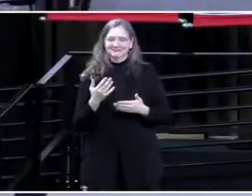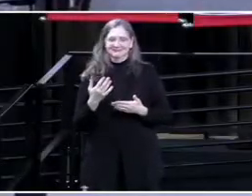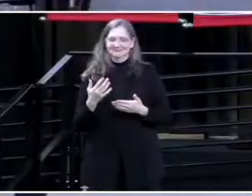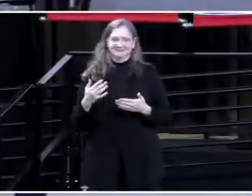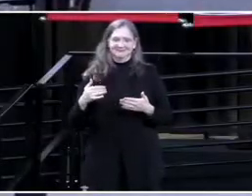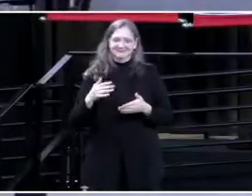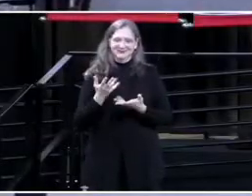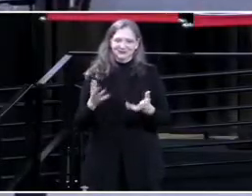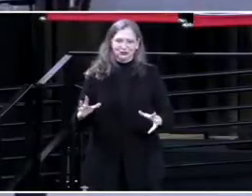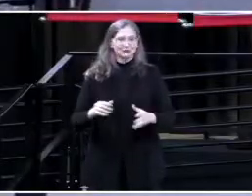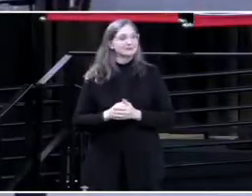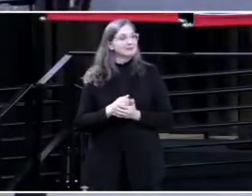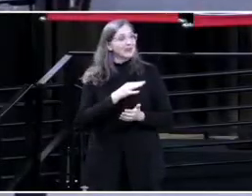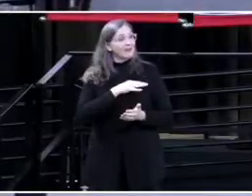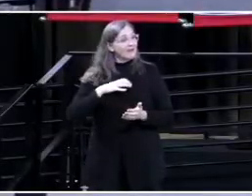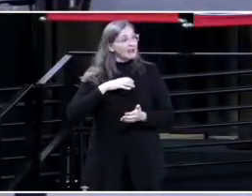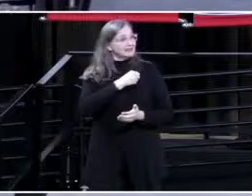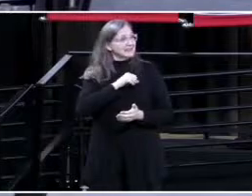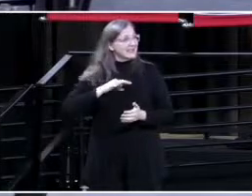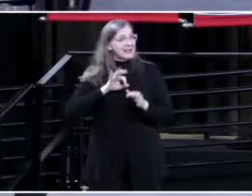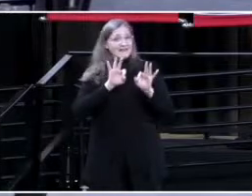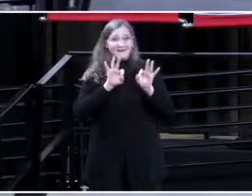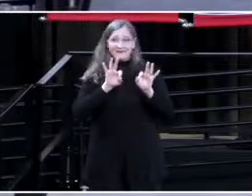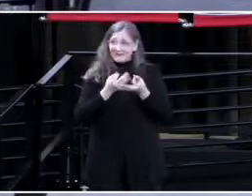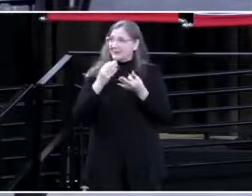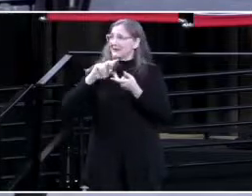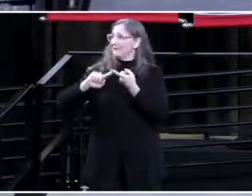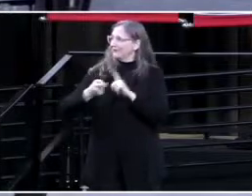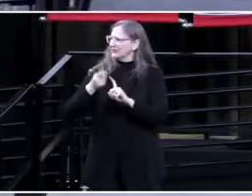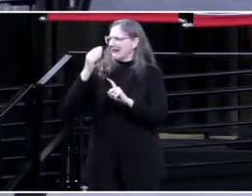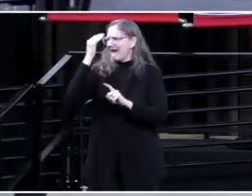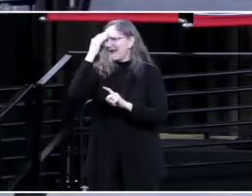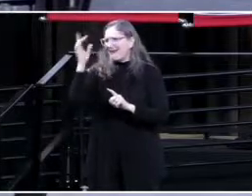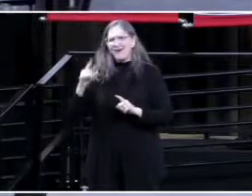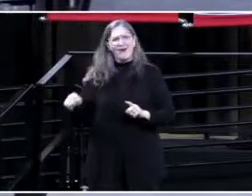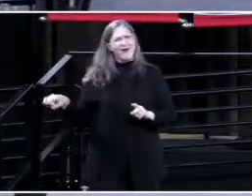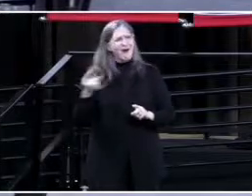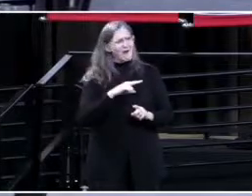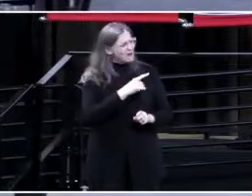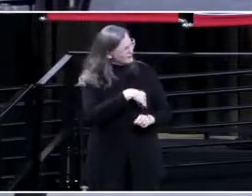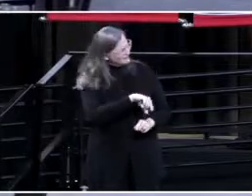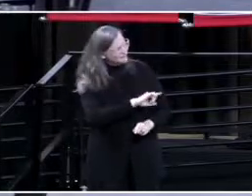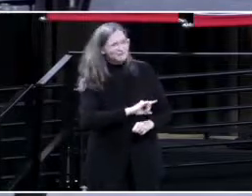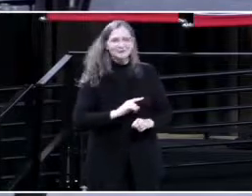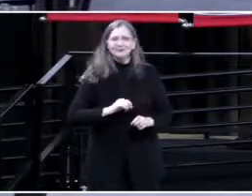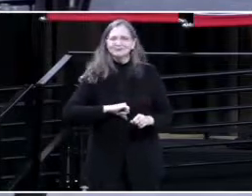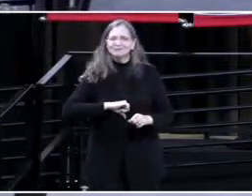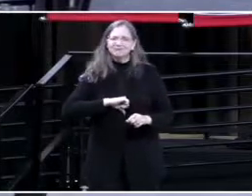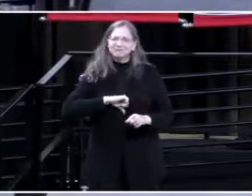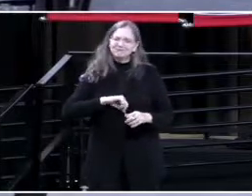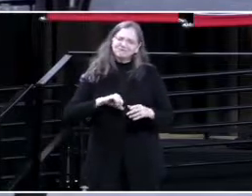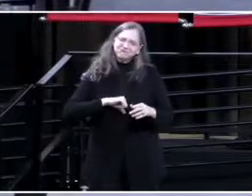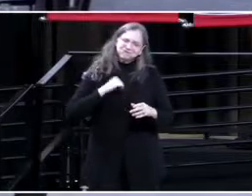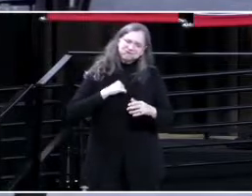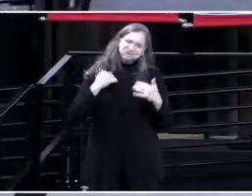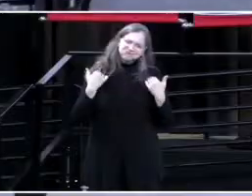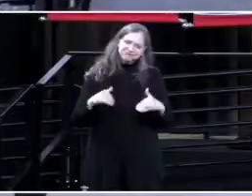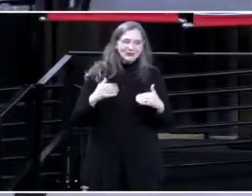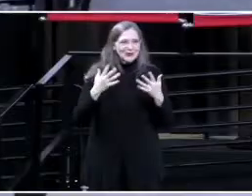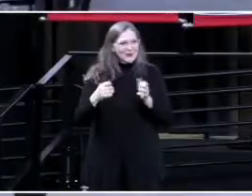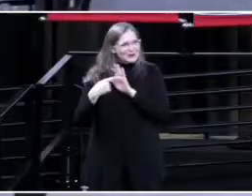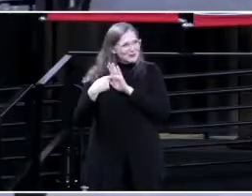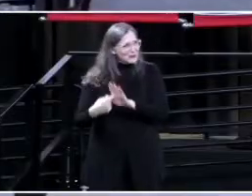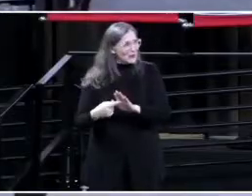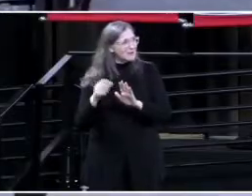No, faculty, staff, family, and friends, I know that you're just dying to show your graduates how proud you are of